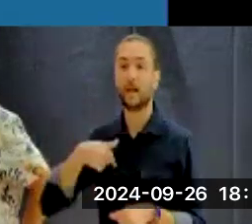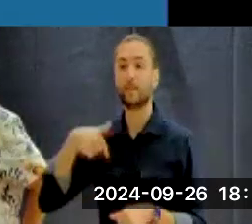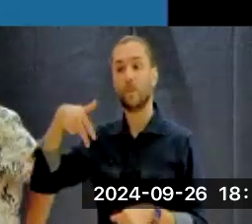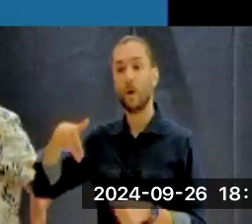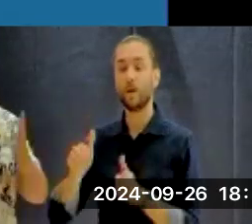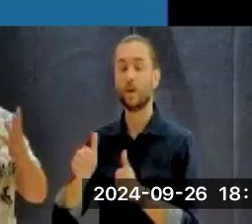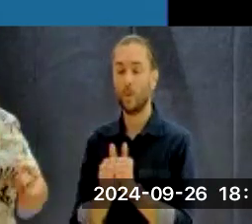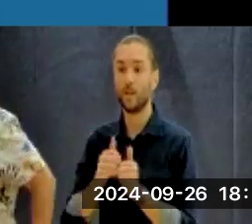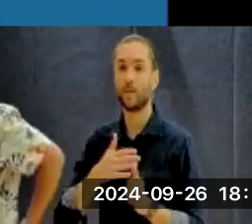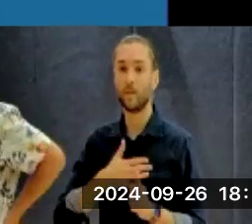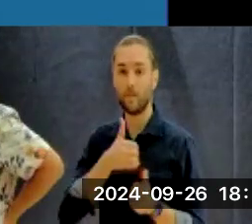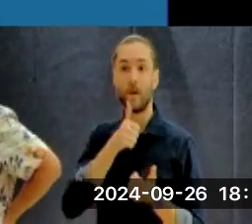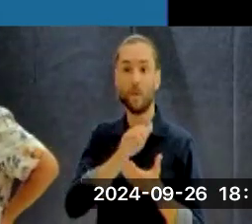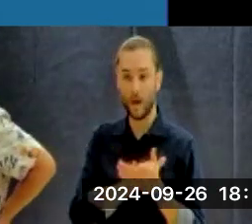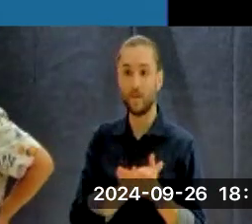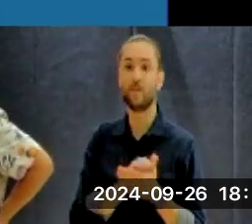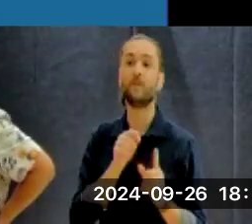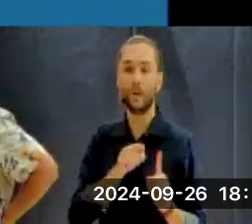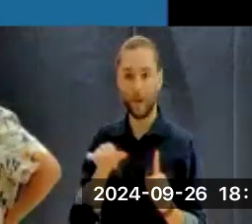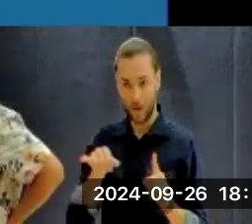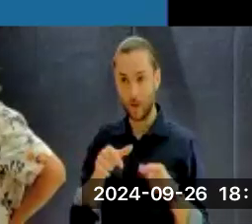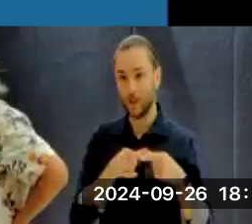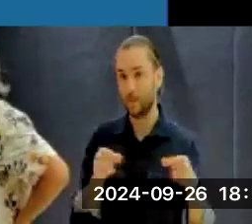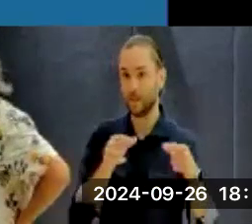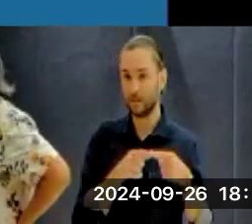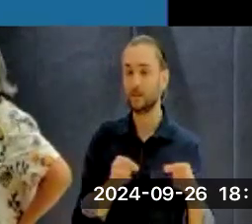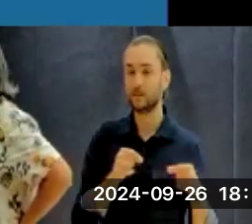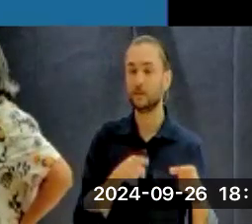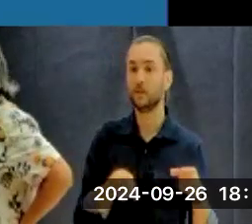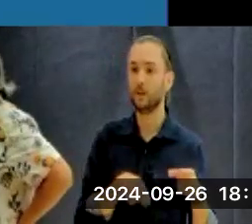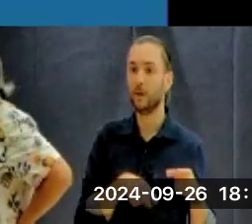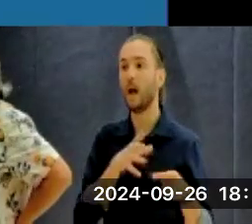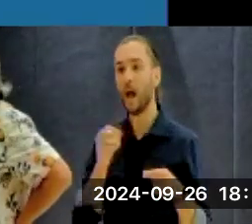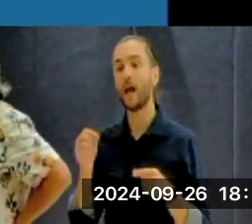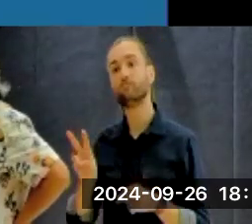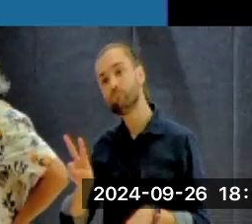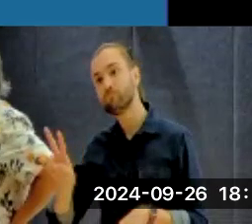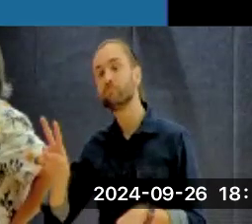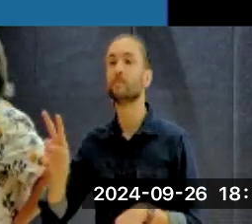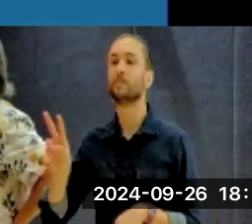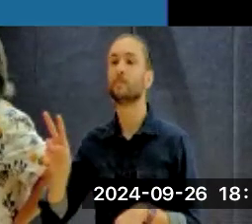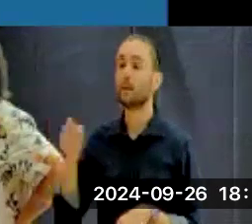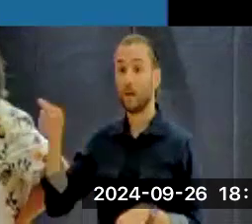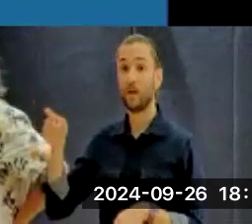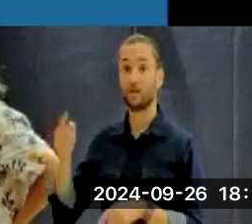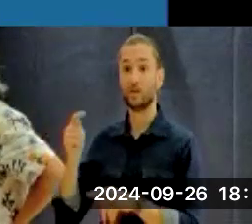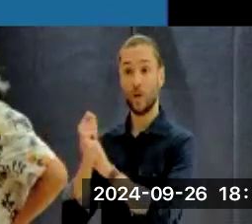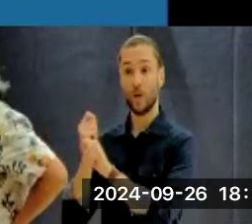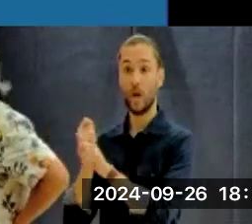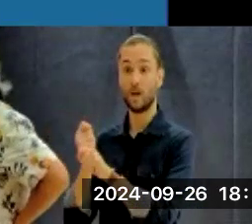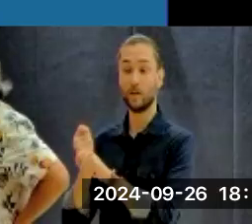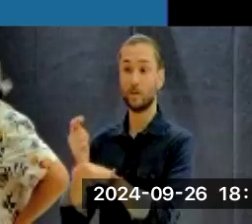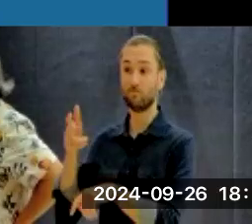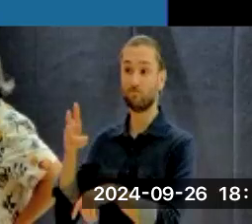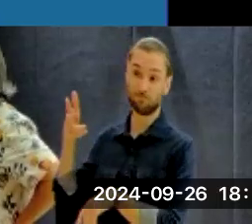my wife, who's also Japanese, along a rural road, and a pickup truck drove by, and somebody rolled